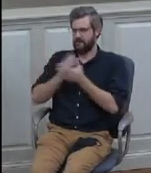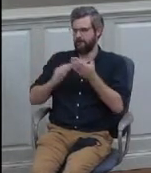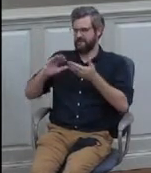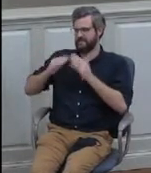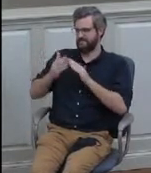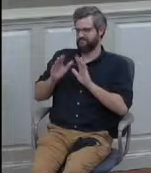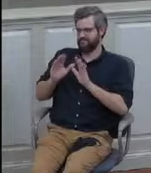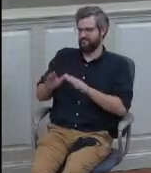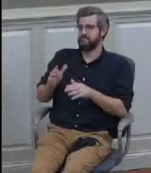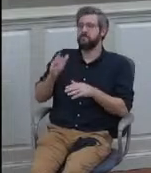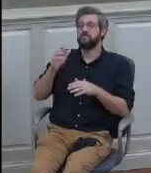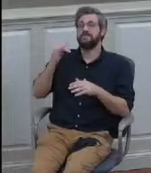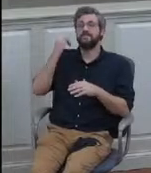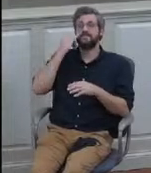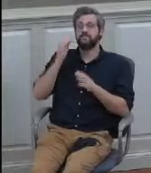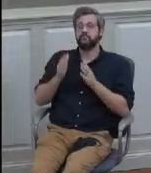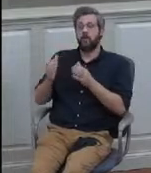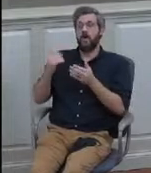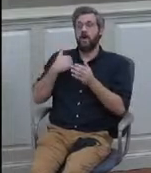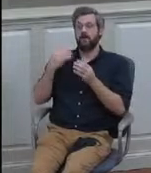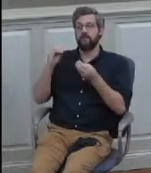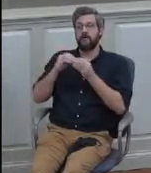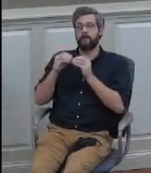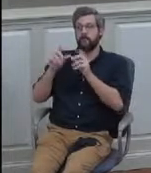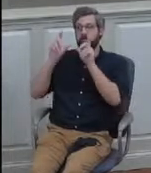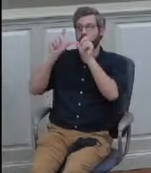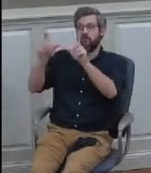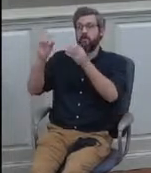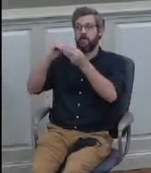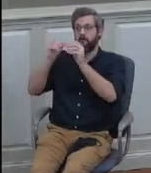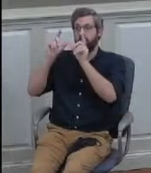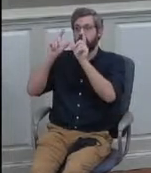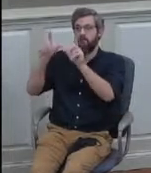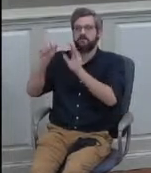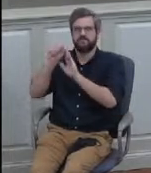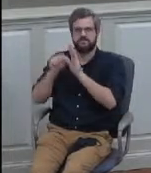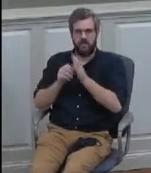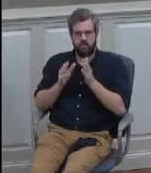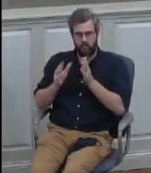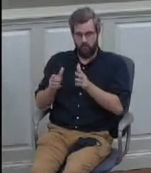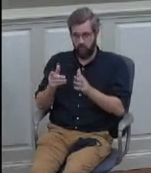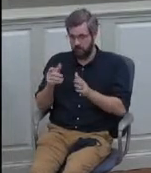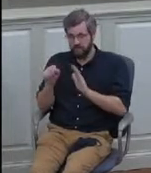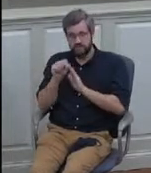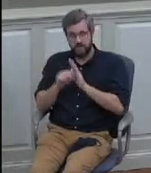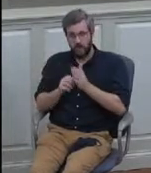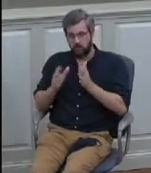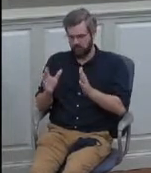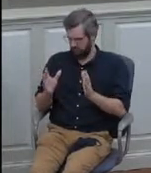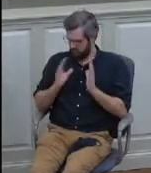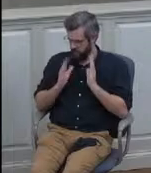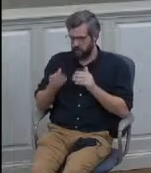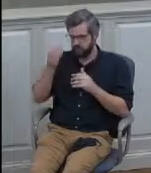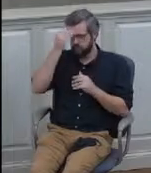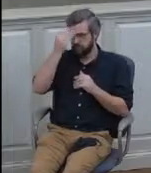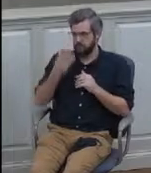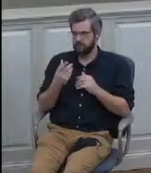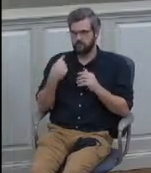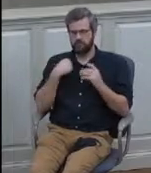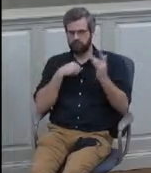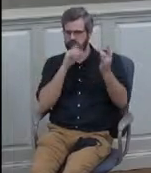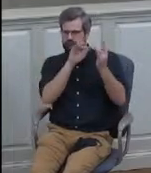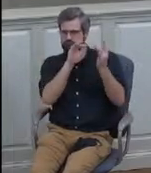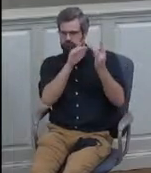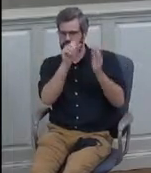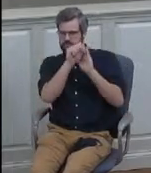so we can't say that anymore. But if it's, go ahead and let us know. You know, we have contacts. We can get with the state. We'll call